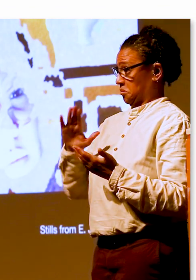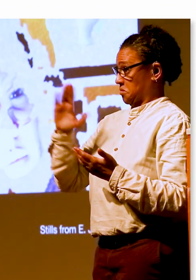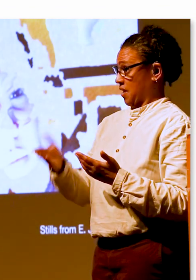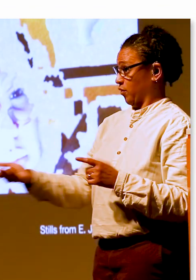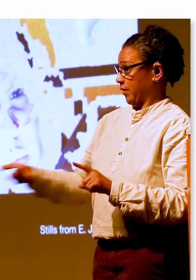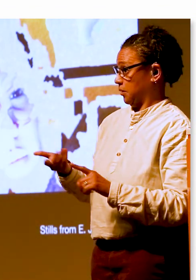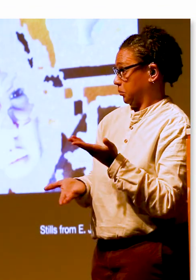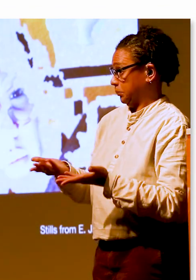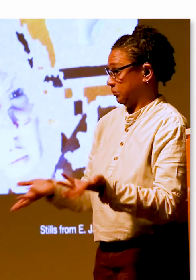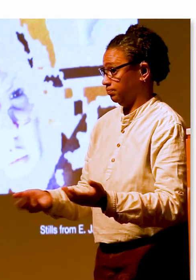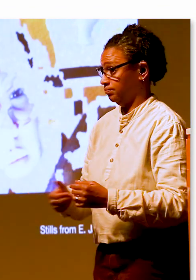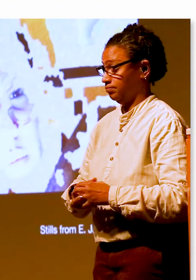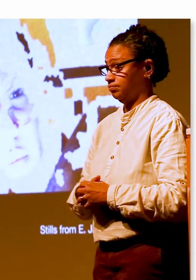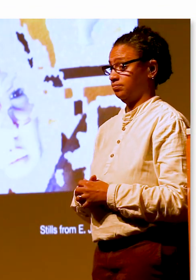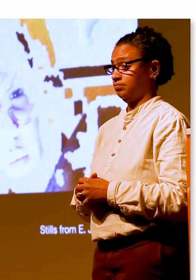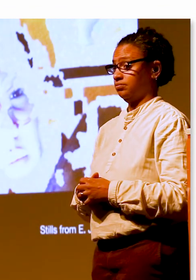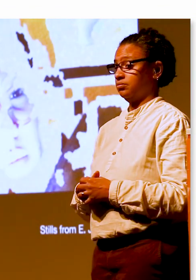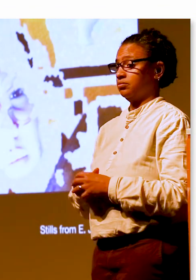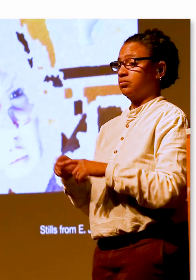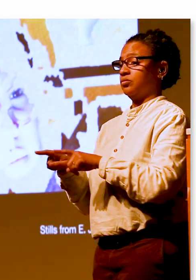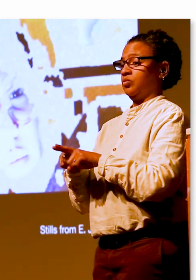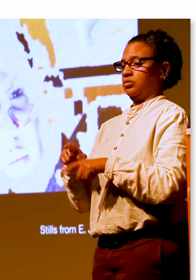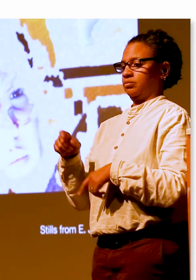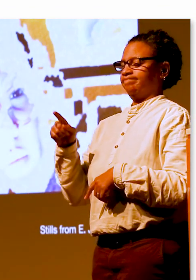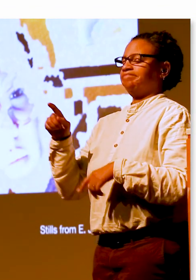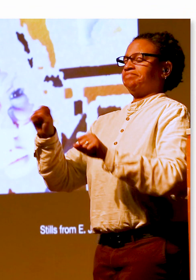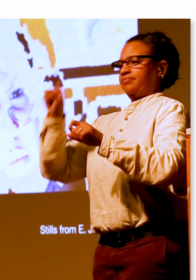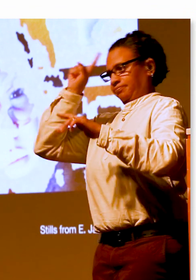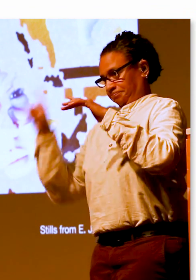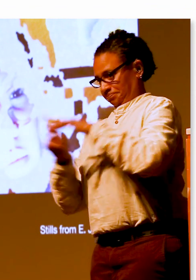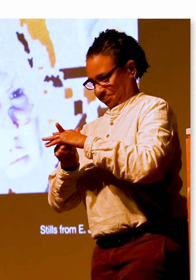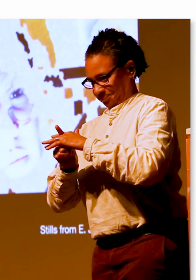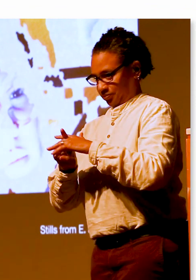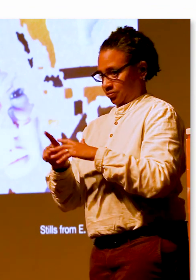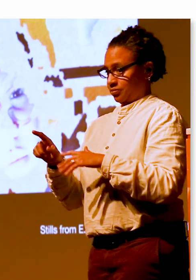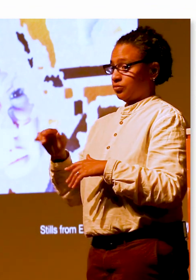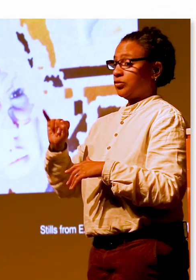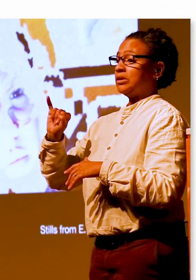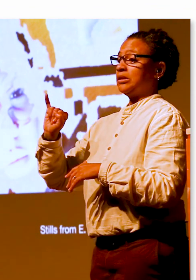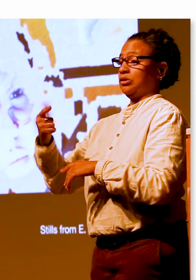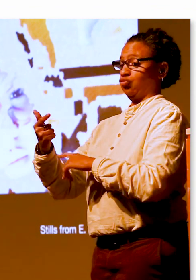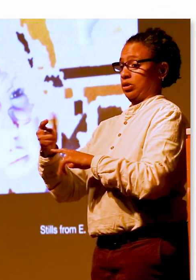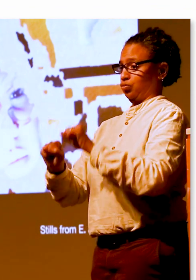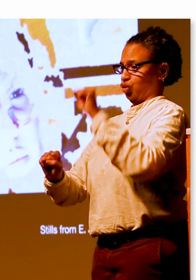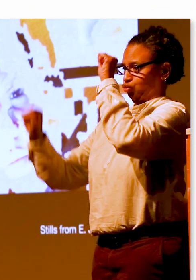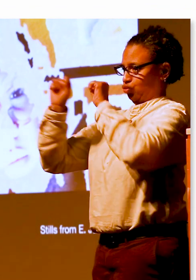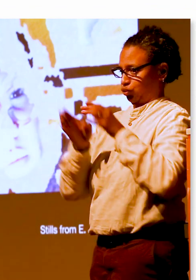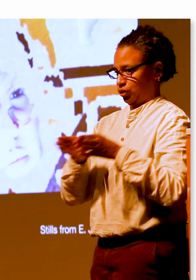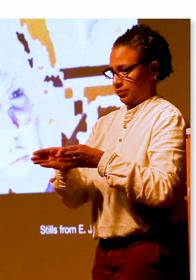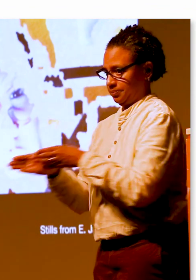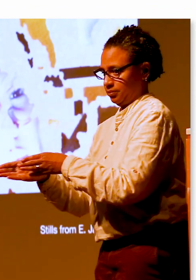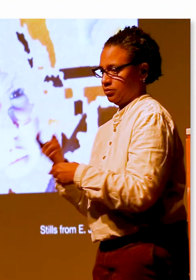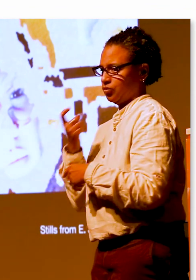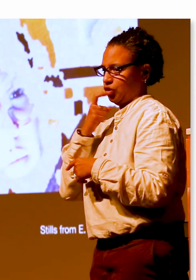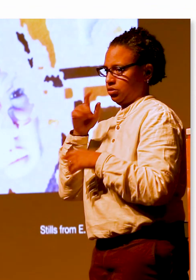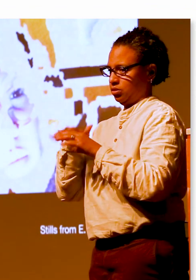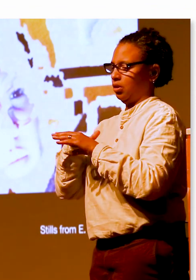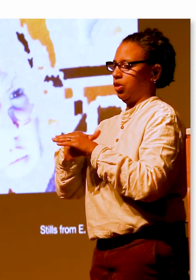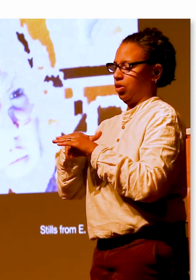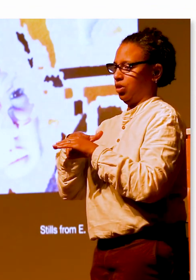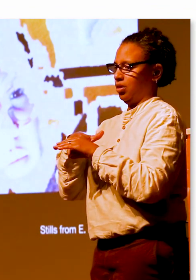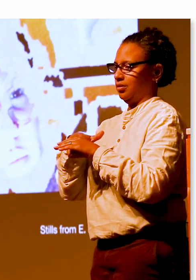also wanted to note in terms of Instagram strategy, I was just like ranting about how much I hate Instagram strategy and how I think a lot of